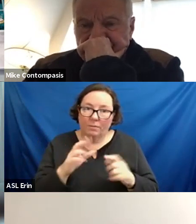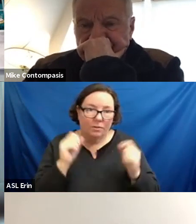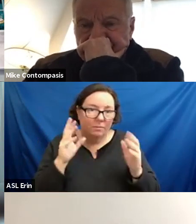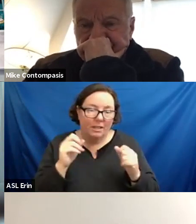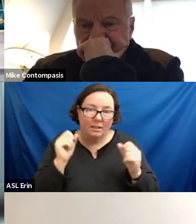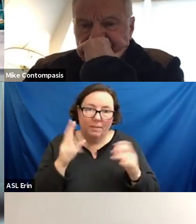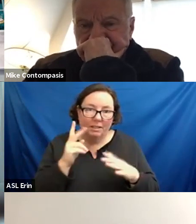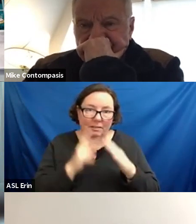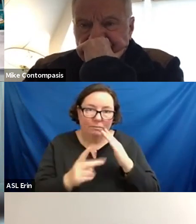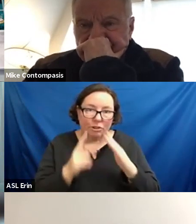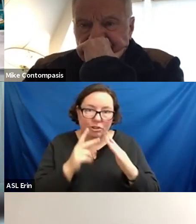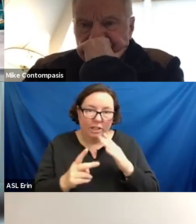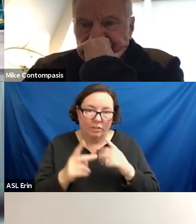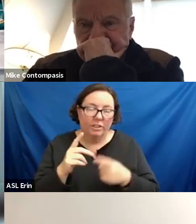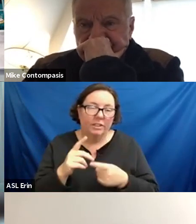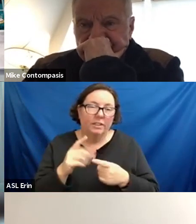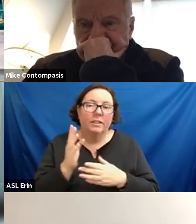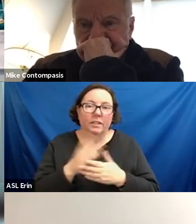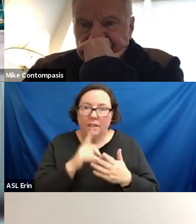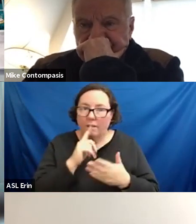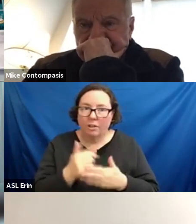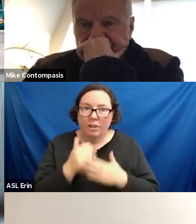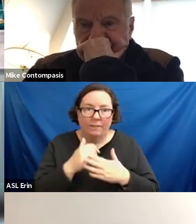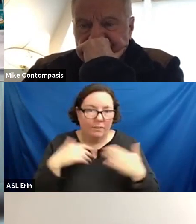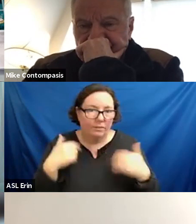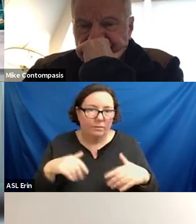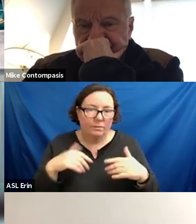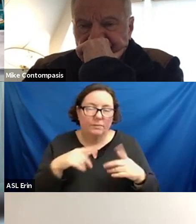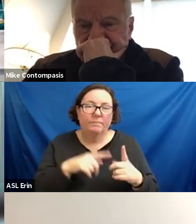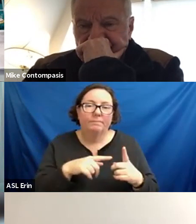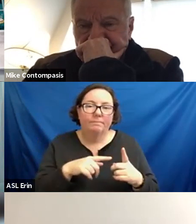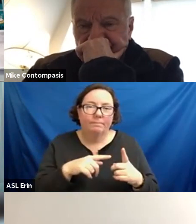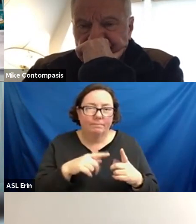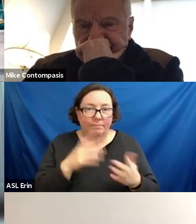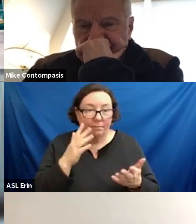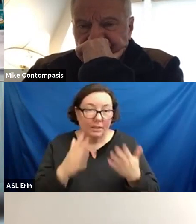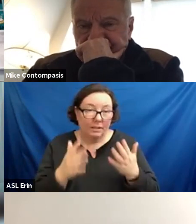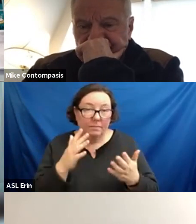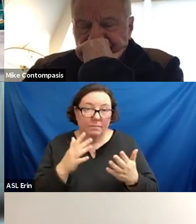that she shared with us, some of that were very helpful. We may have